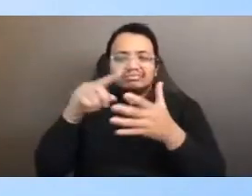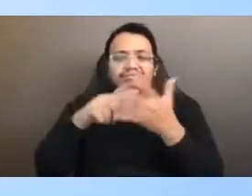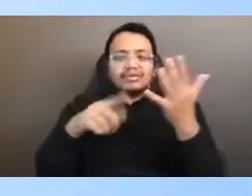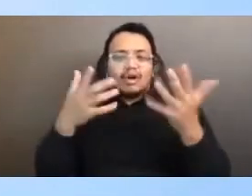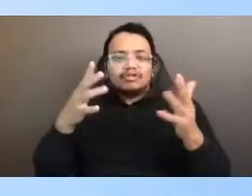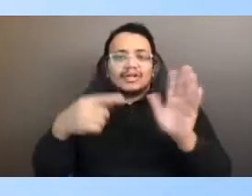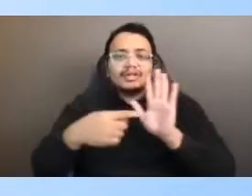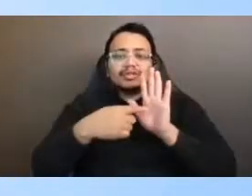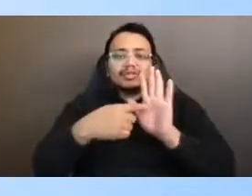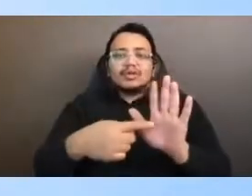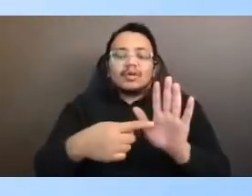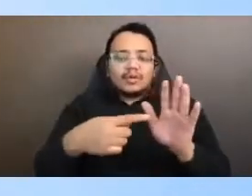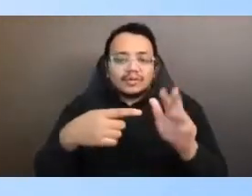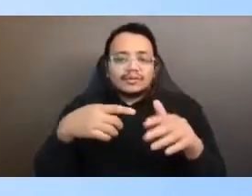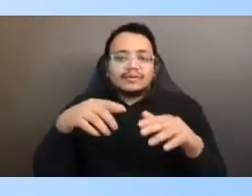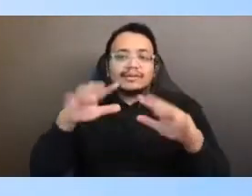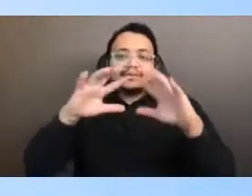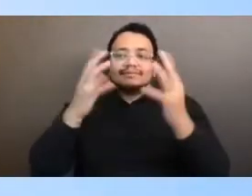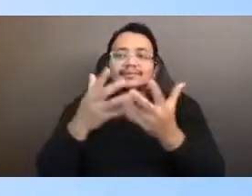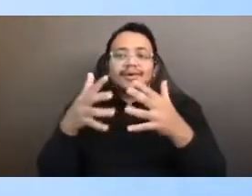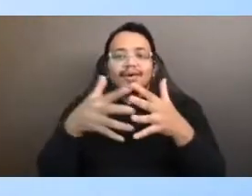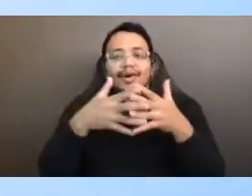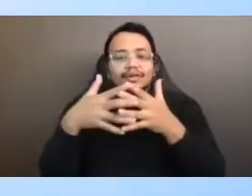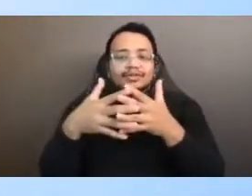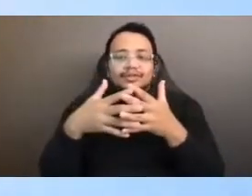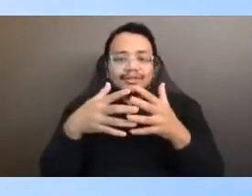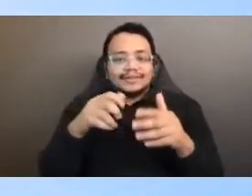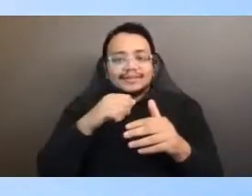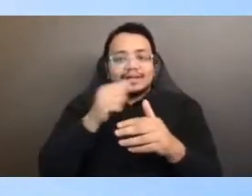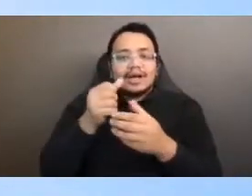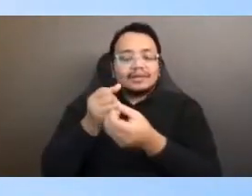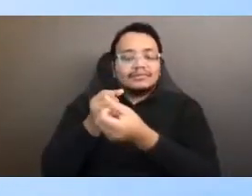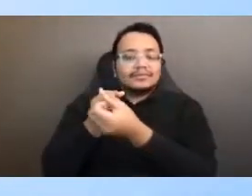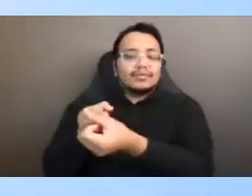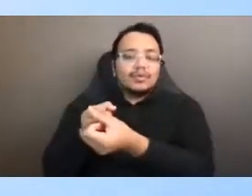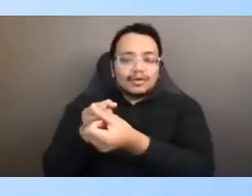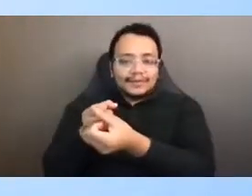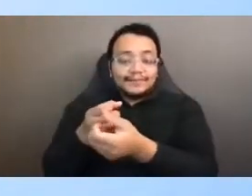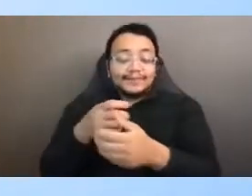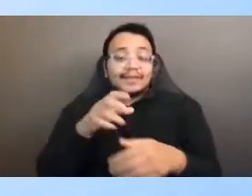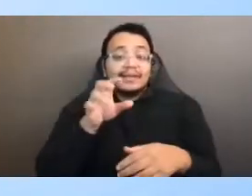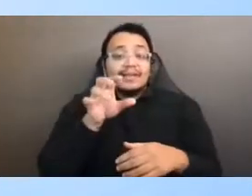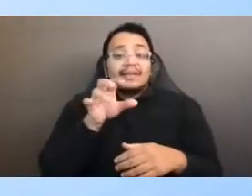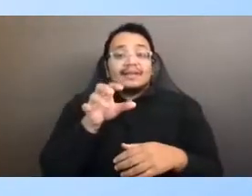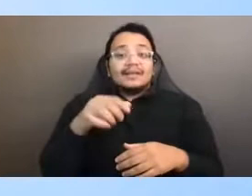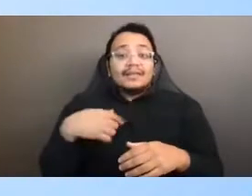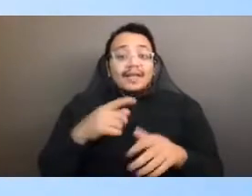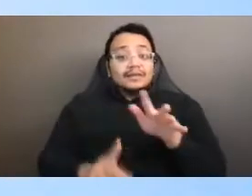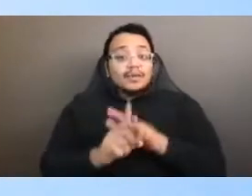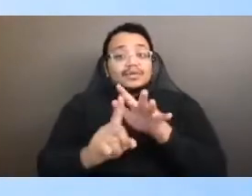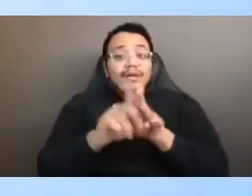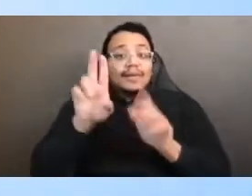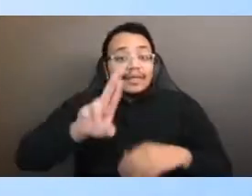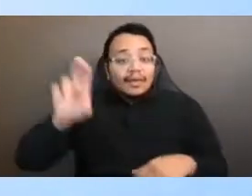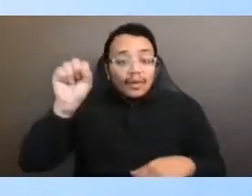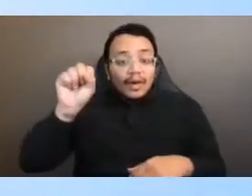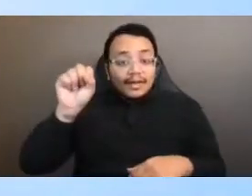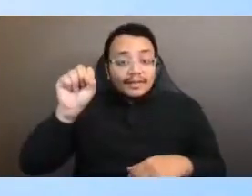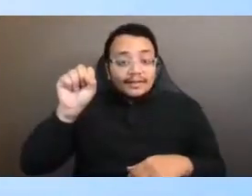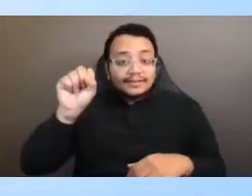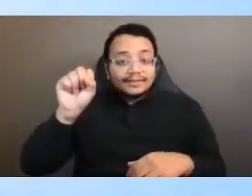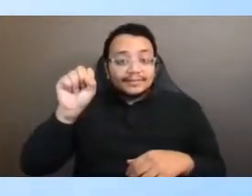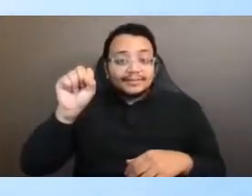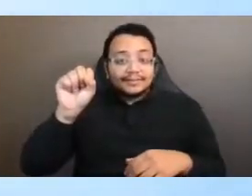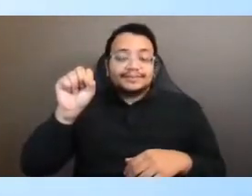reluctance to acknowledge the roots of its fruit, fruit that shows up in the US as leading